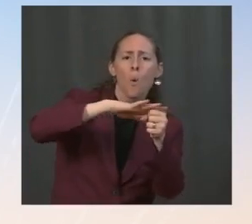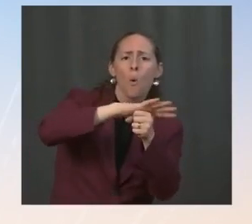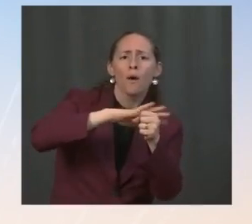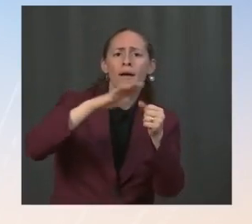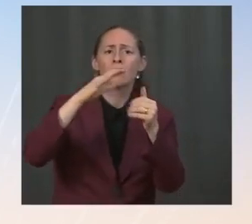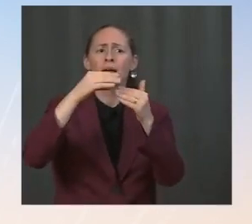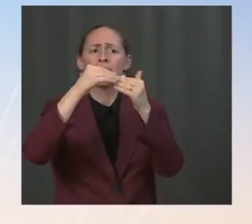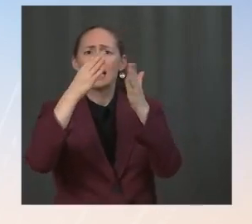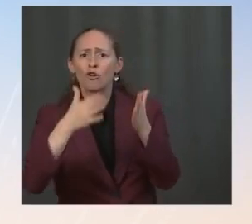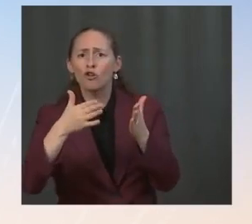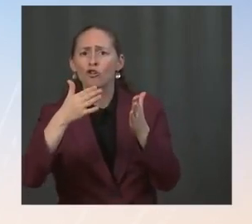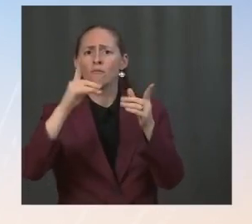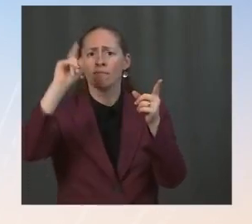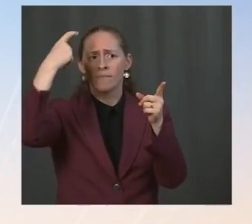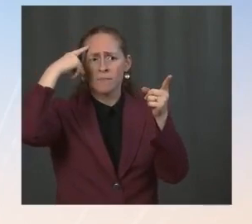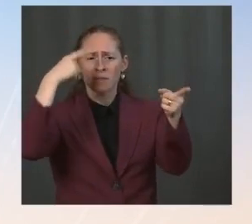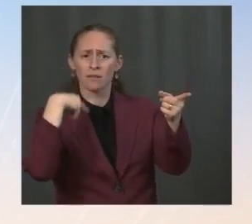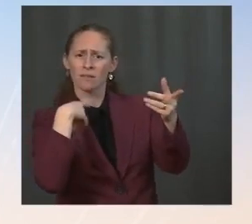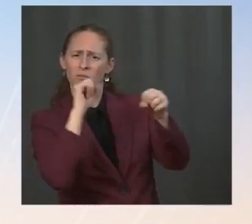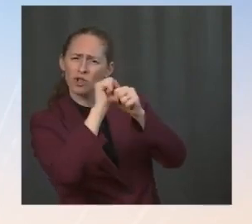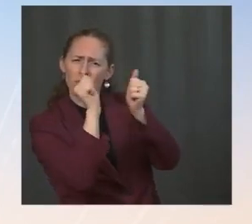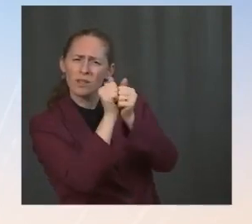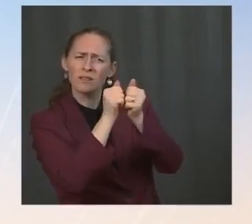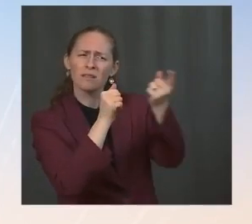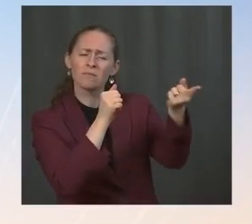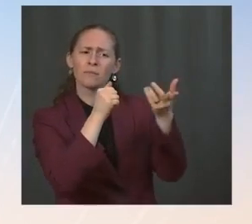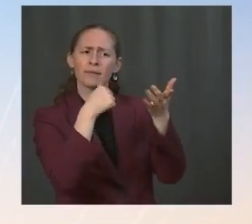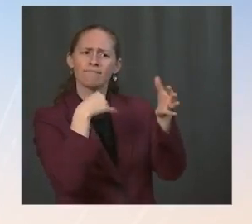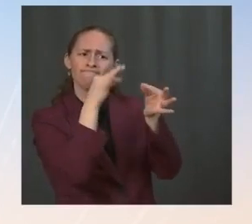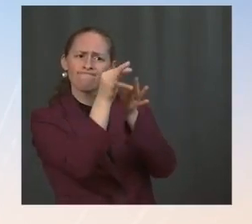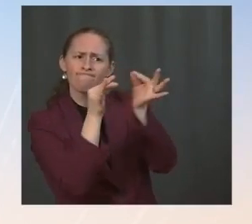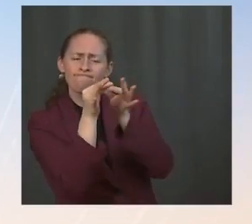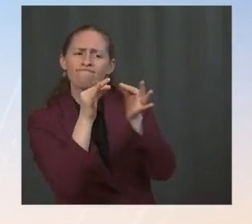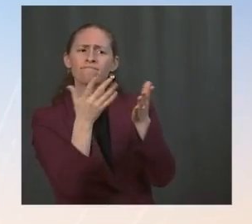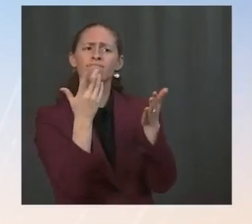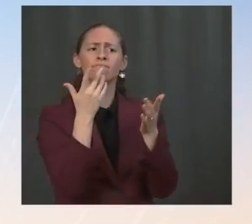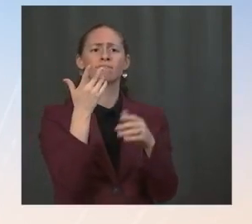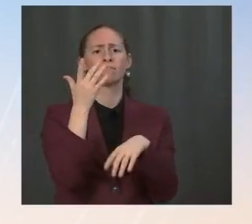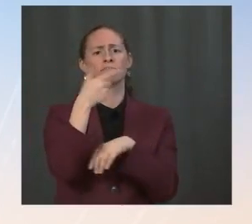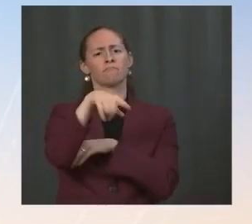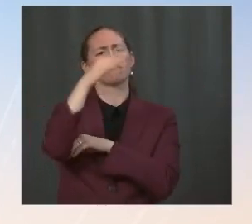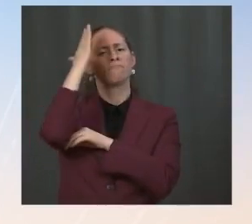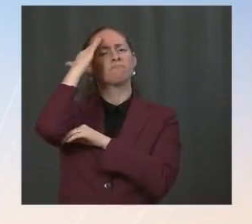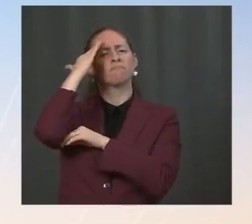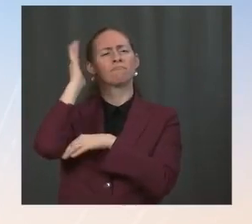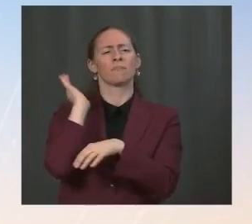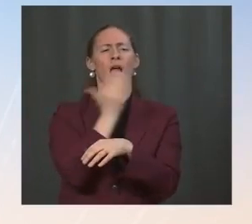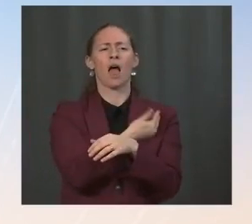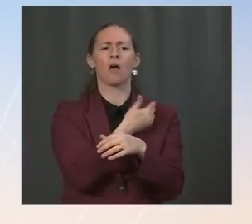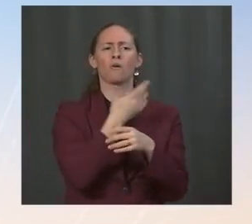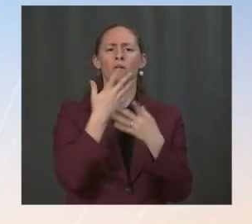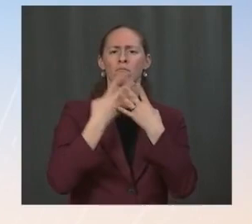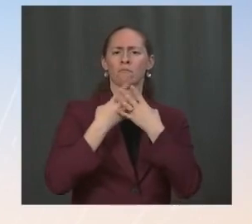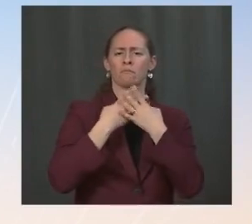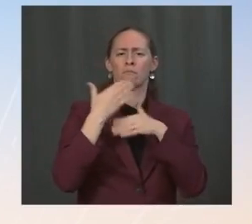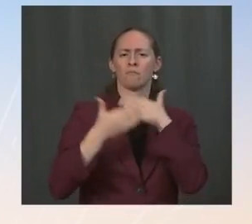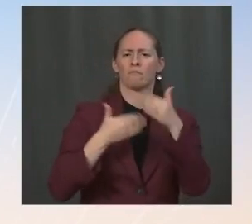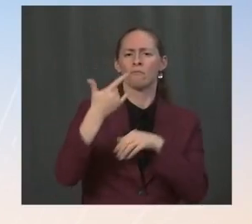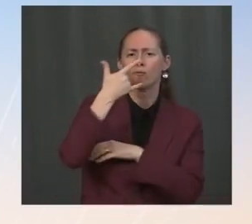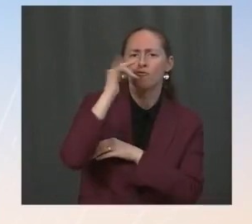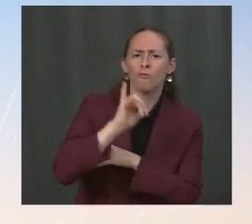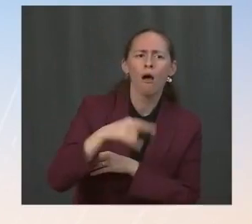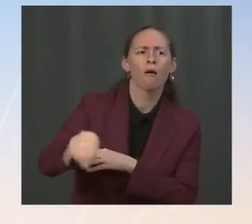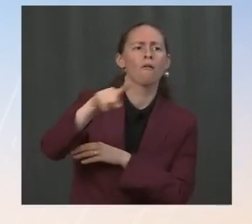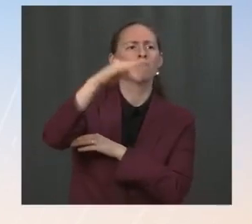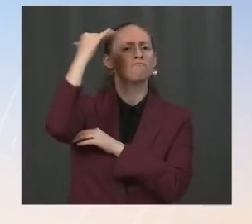them detailed briefings on what our vetting process looks like, what the background check process looks like before any